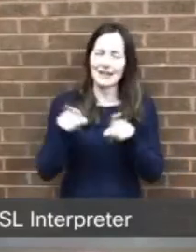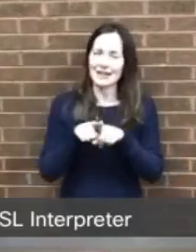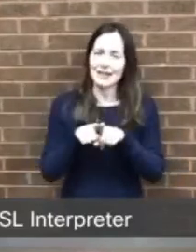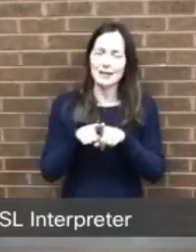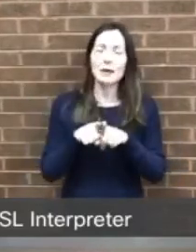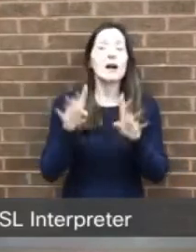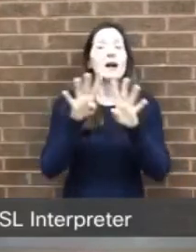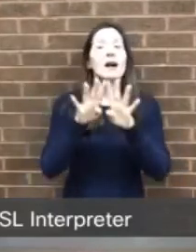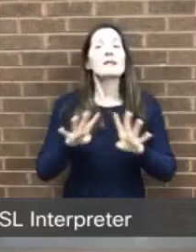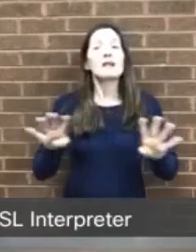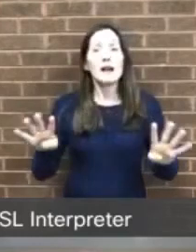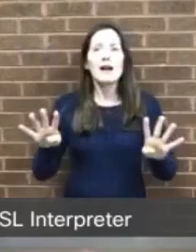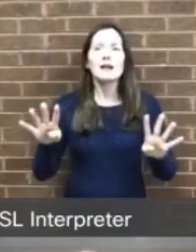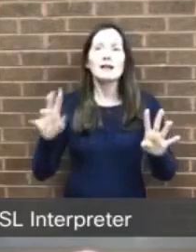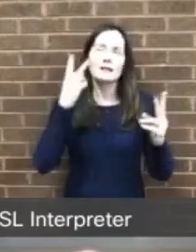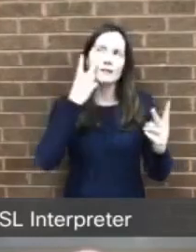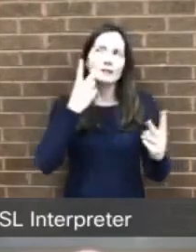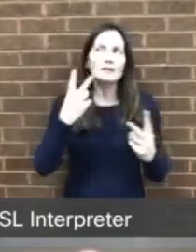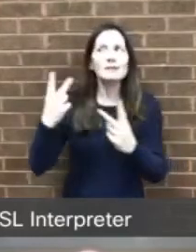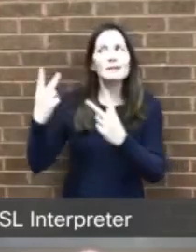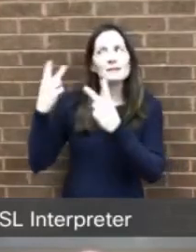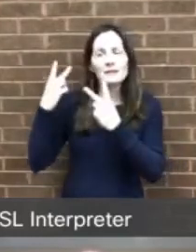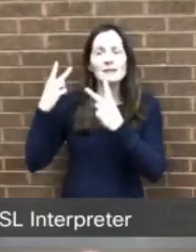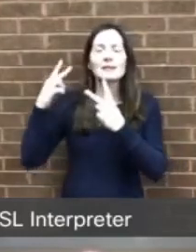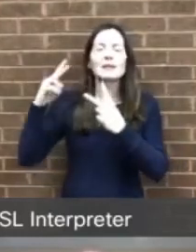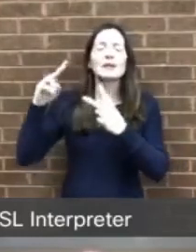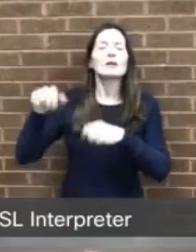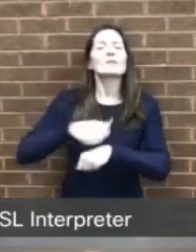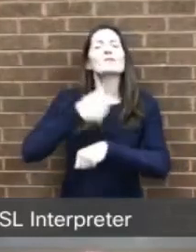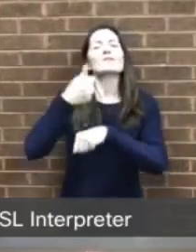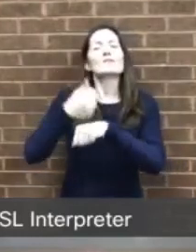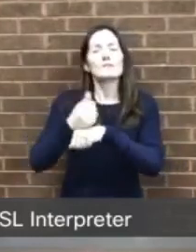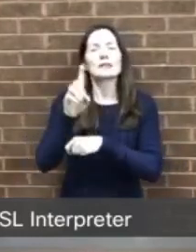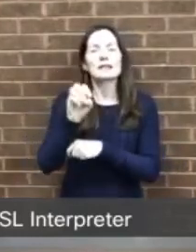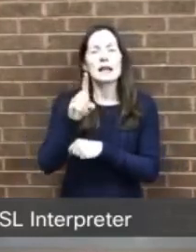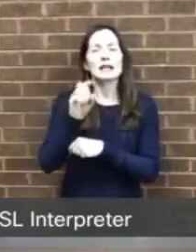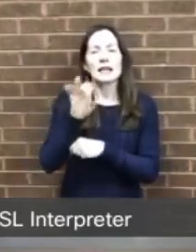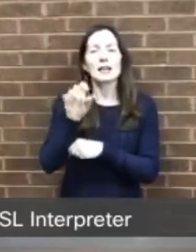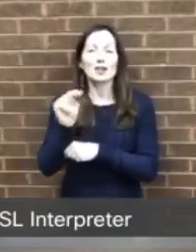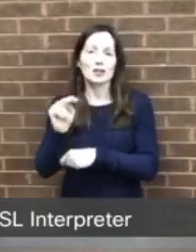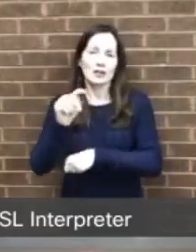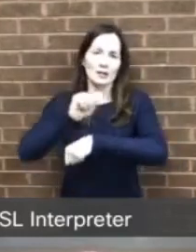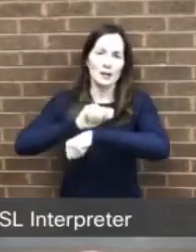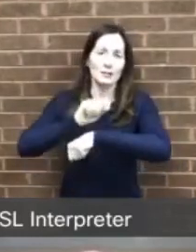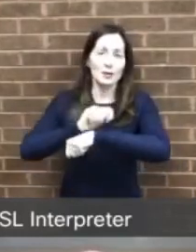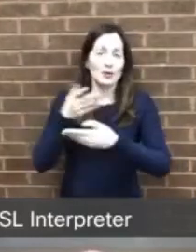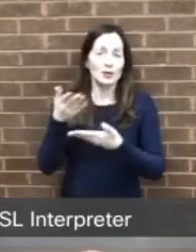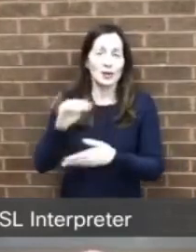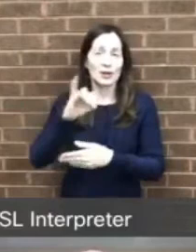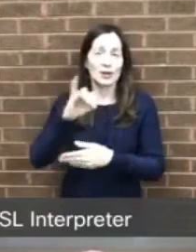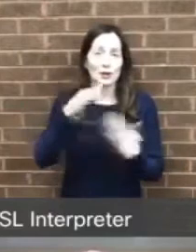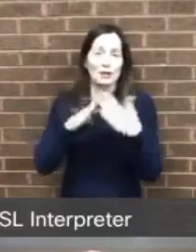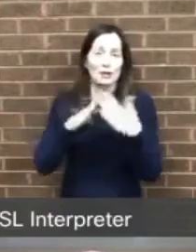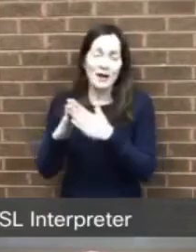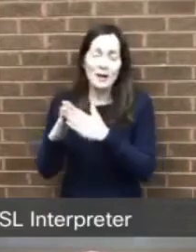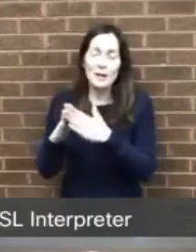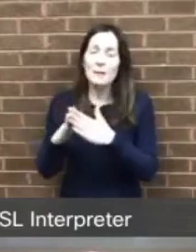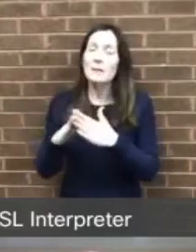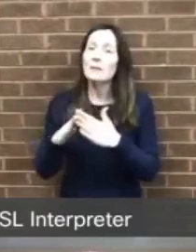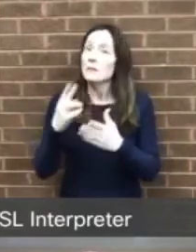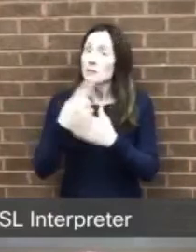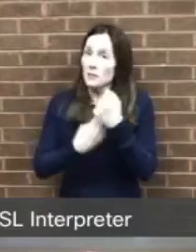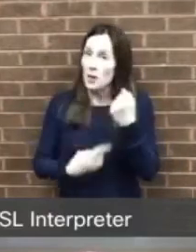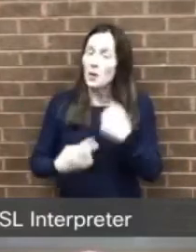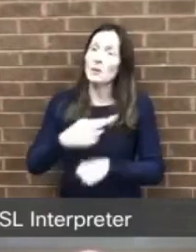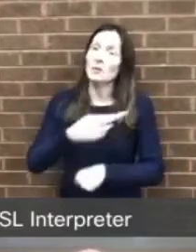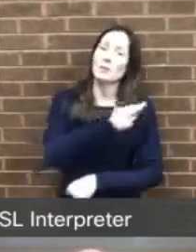of the rededication of the temple in Jerusalem, a celebration of a victory both religious and political in